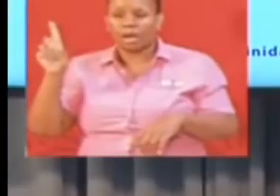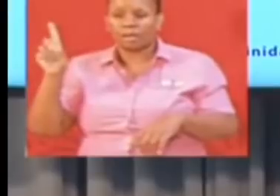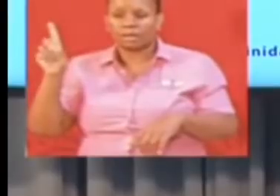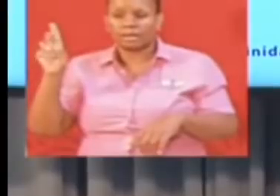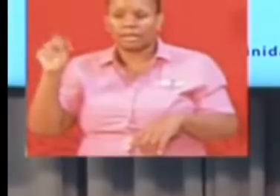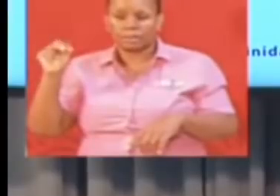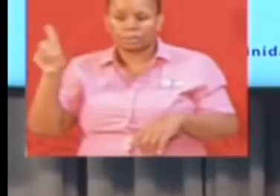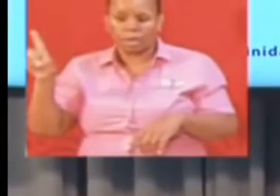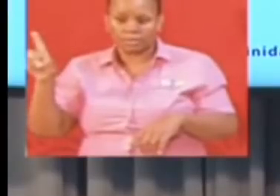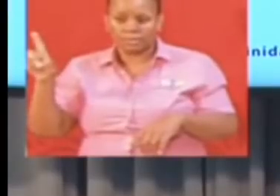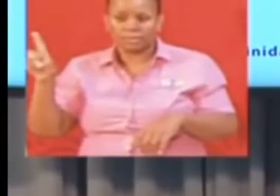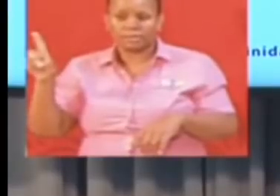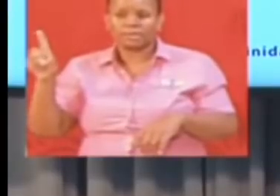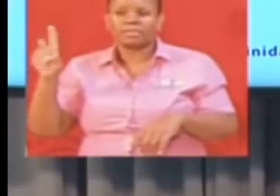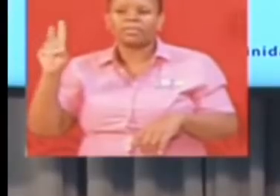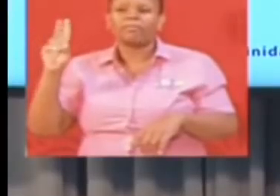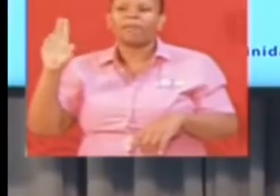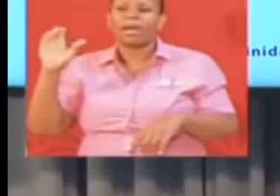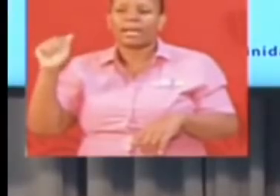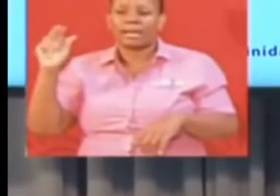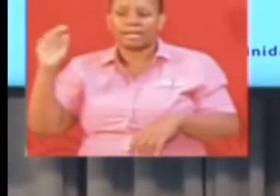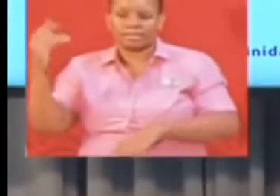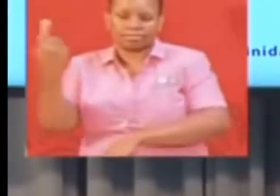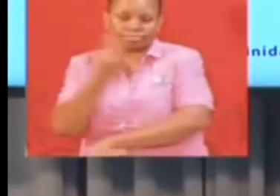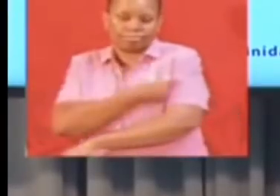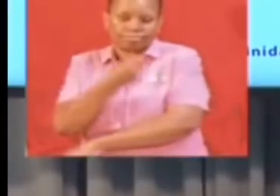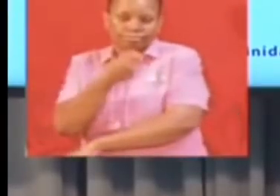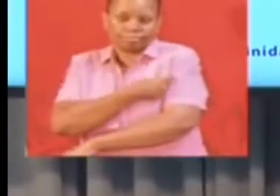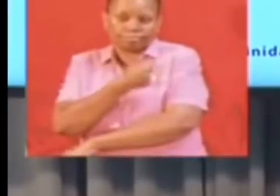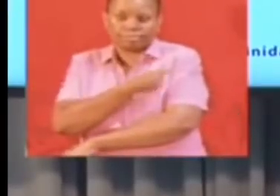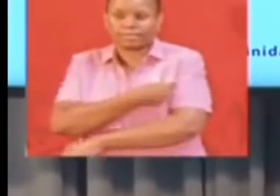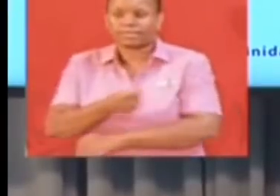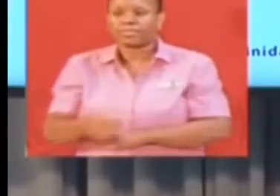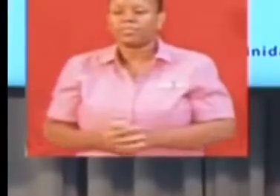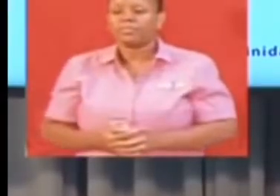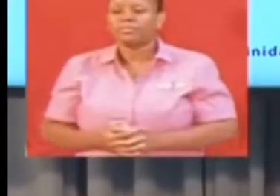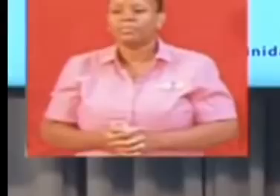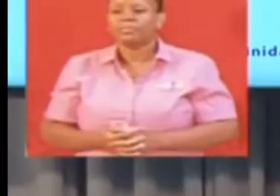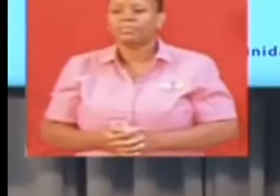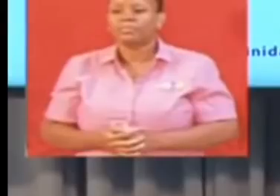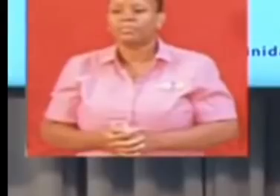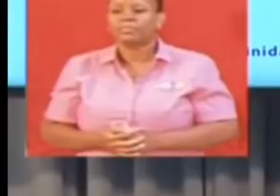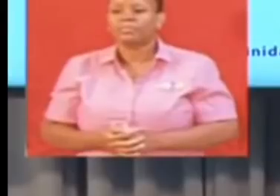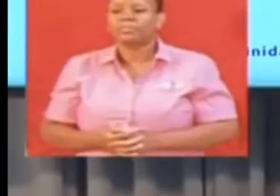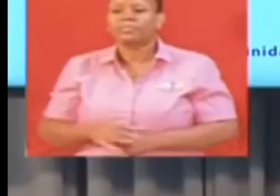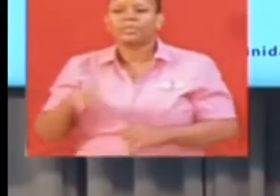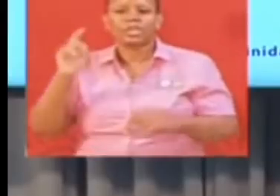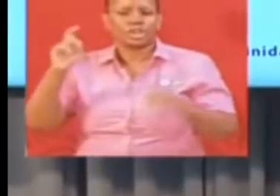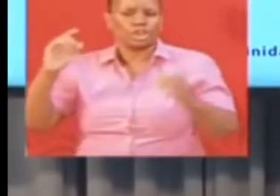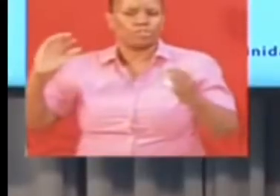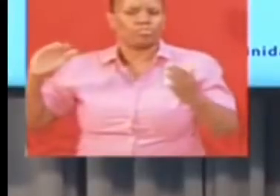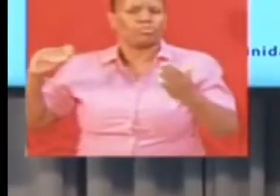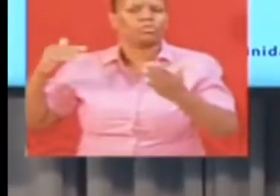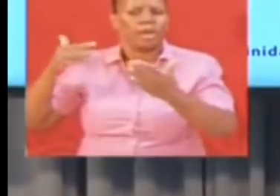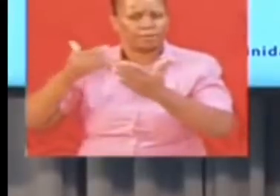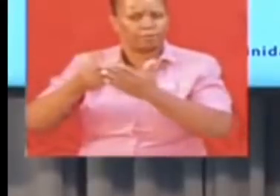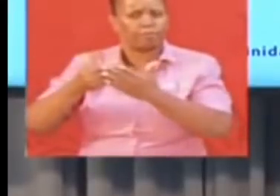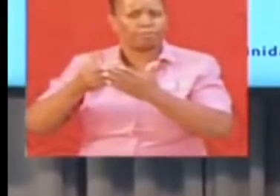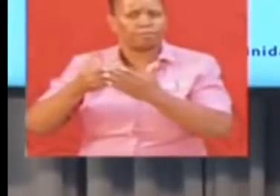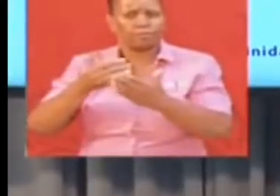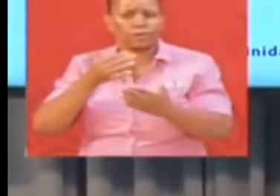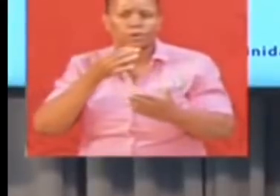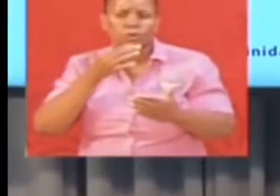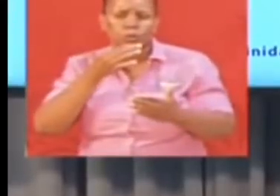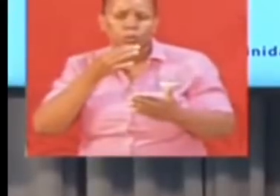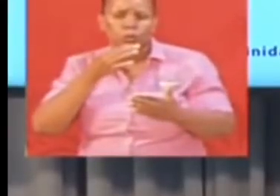be available for distribution to the public, as I indicated, on Tuesday. The other 100,000 will come